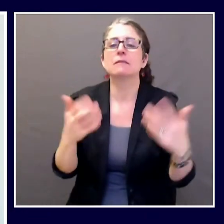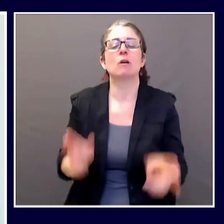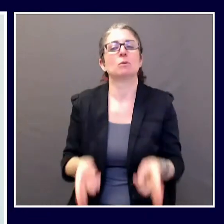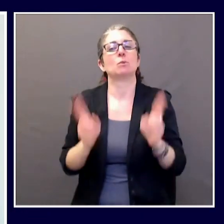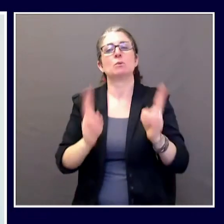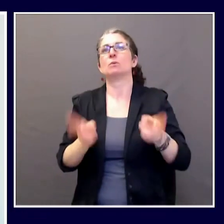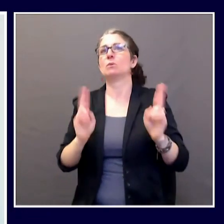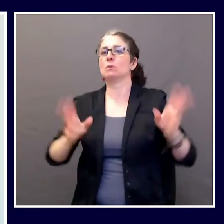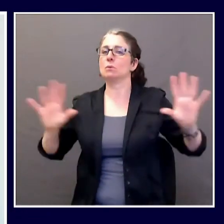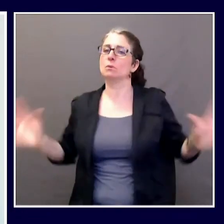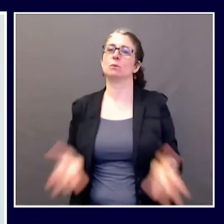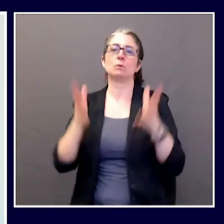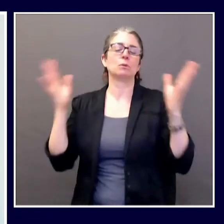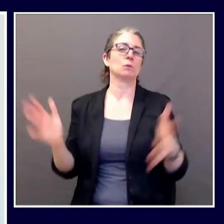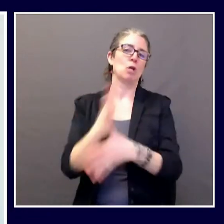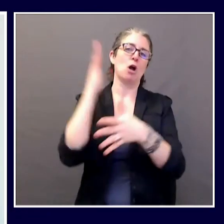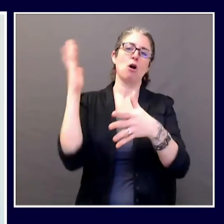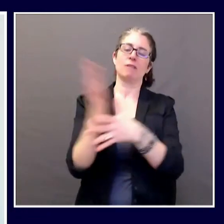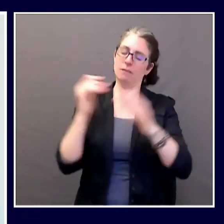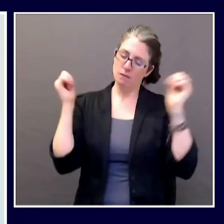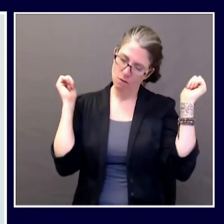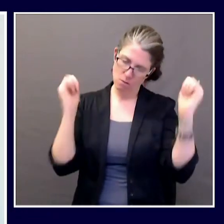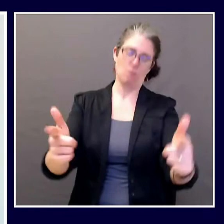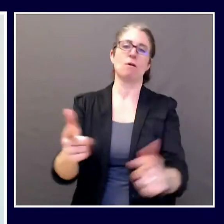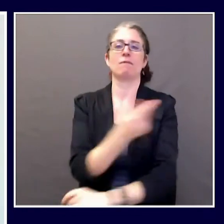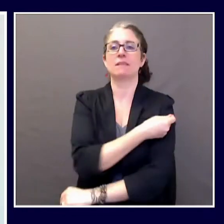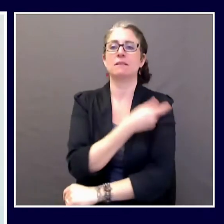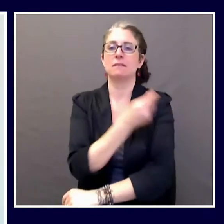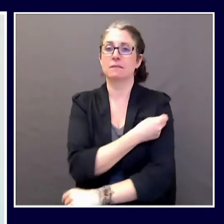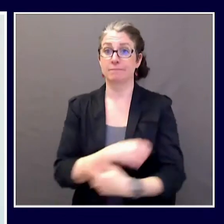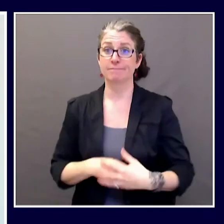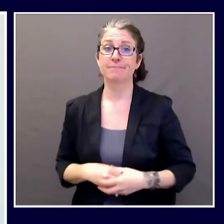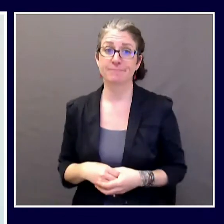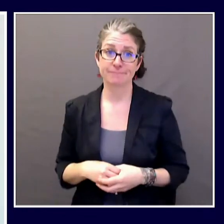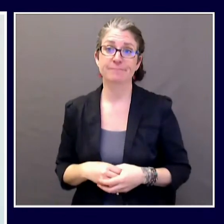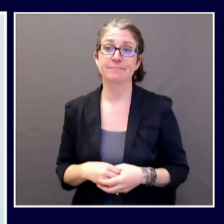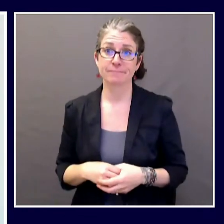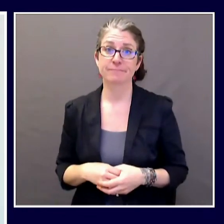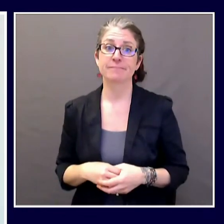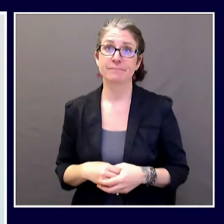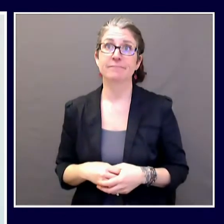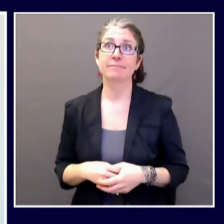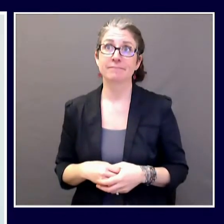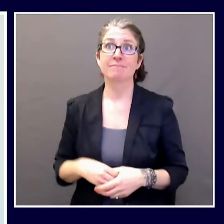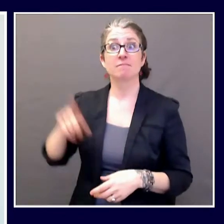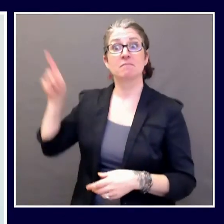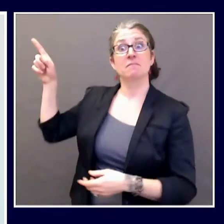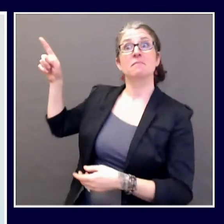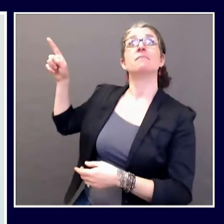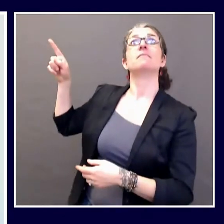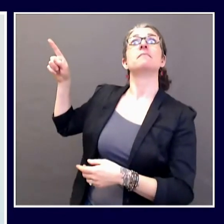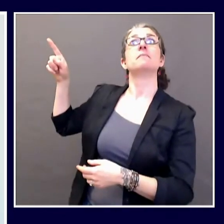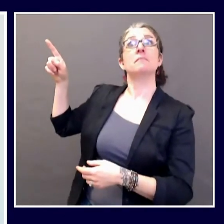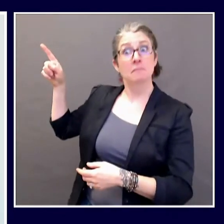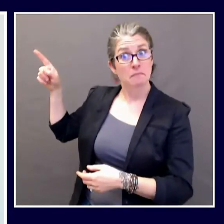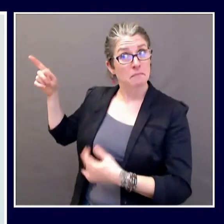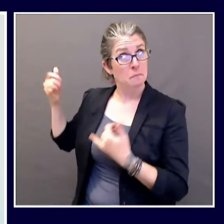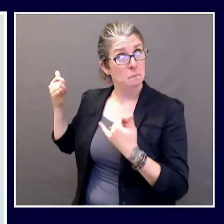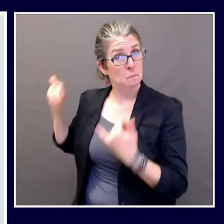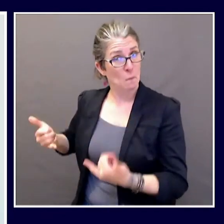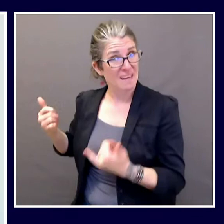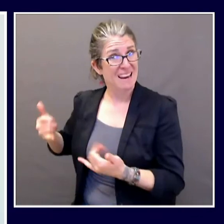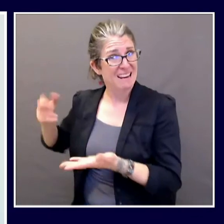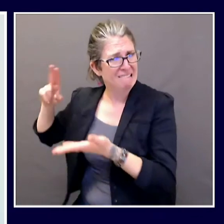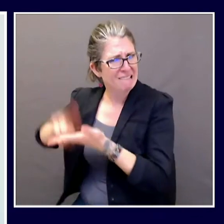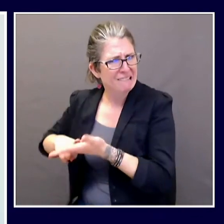any sense of when it might start to get access to those additional funds, or? Well, each of the different funds has sort of a